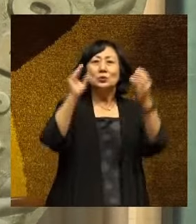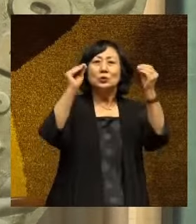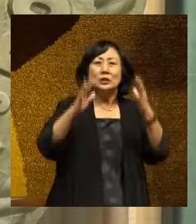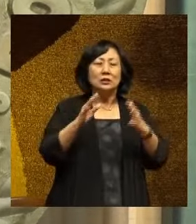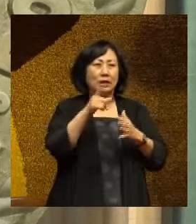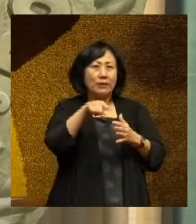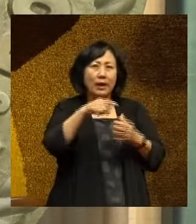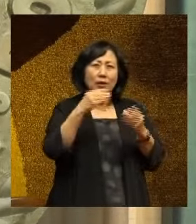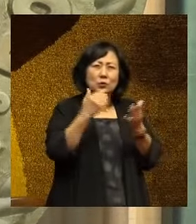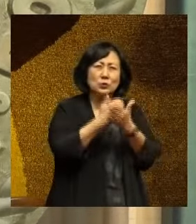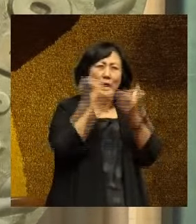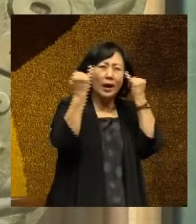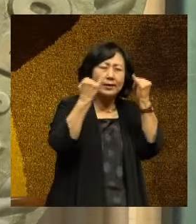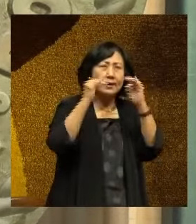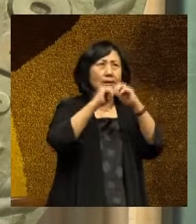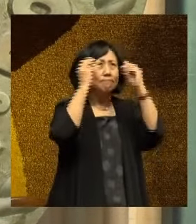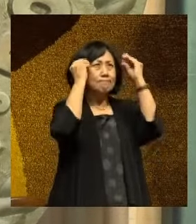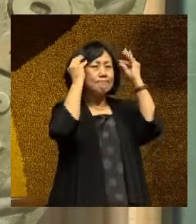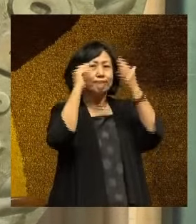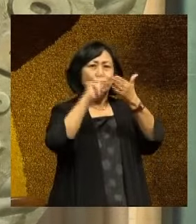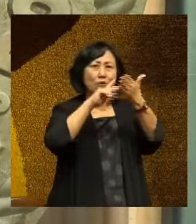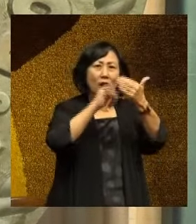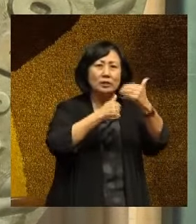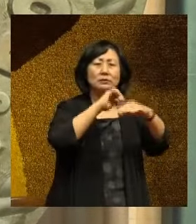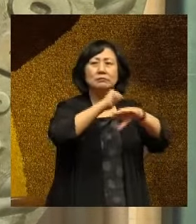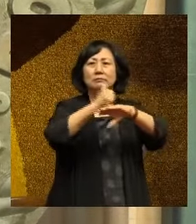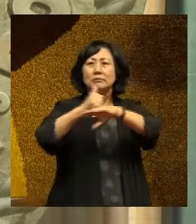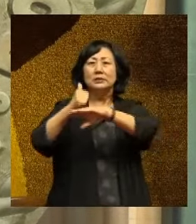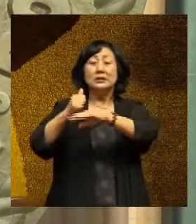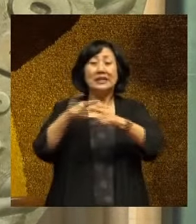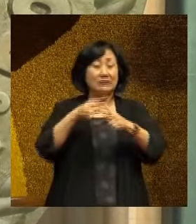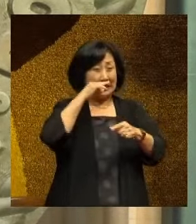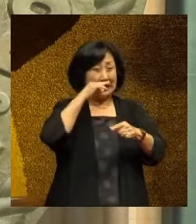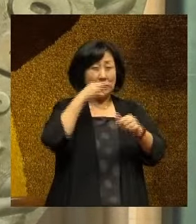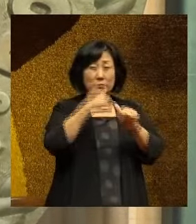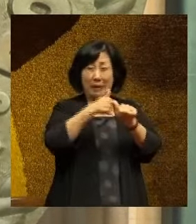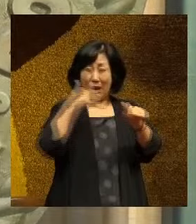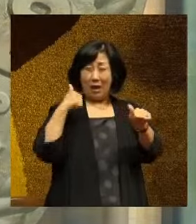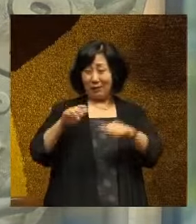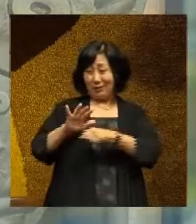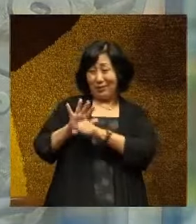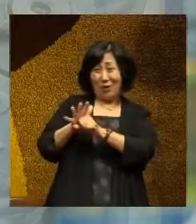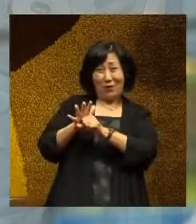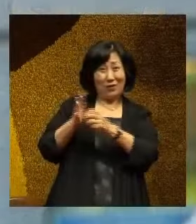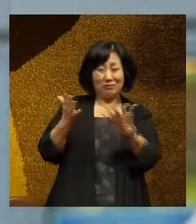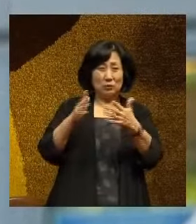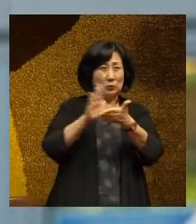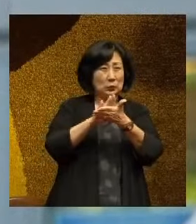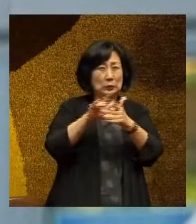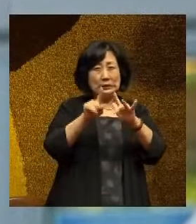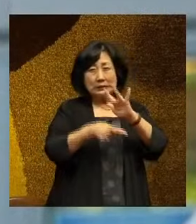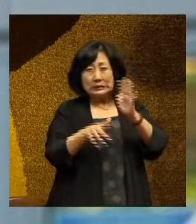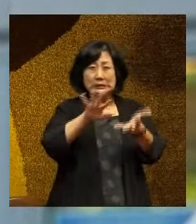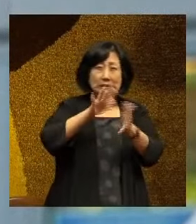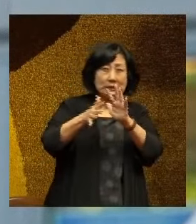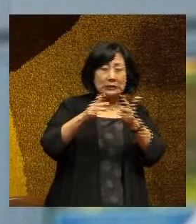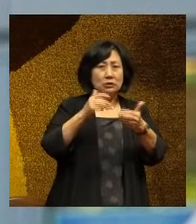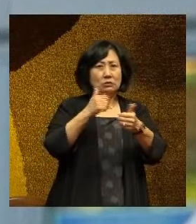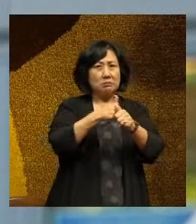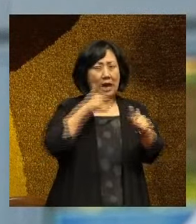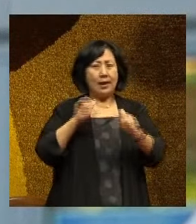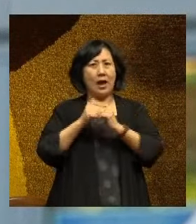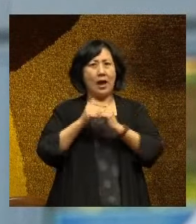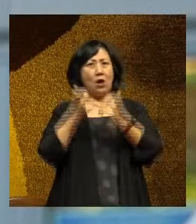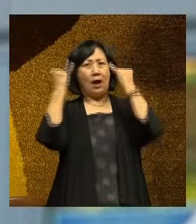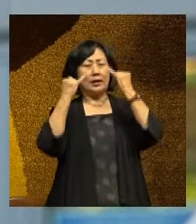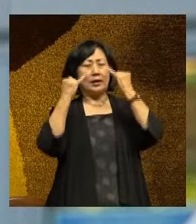create projects to recover learning loss due to the pandemic. We dedicated $5 million for